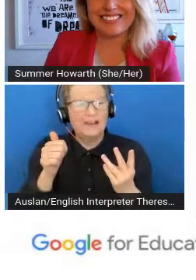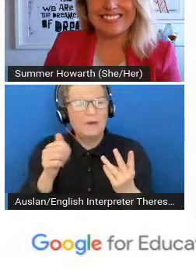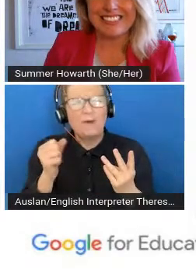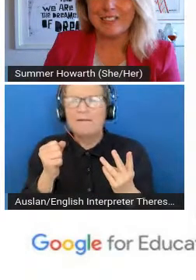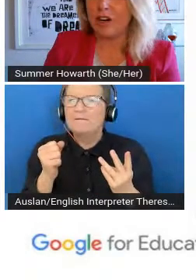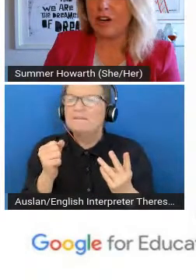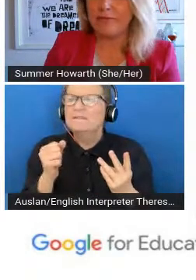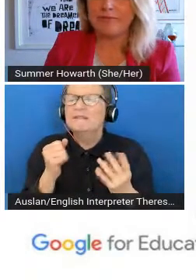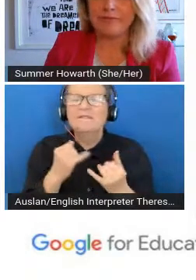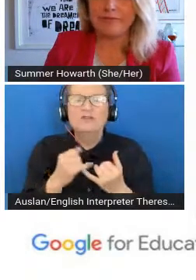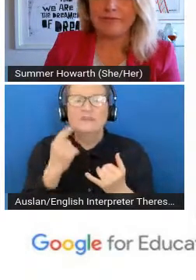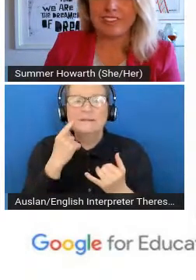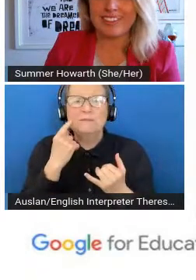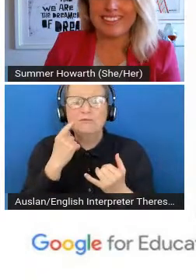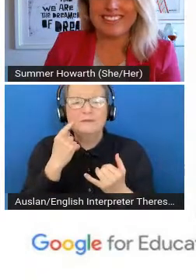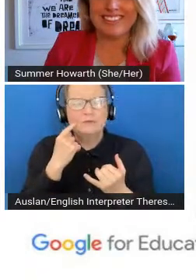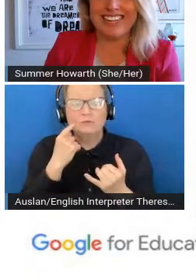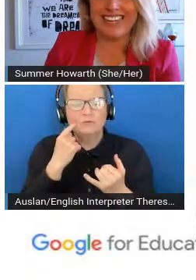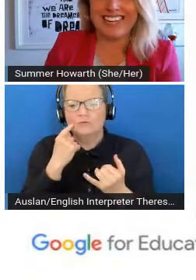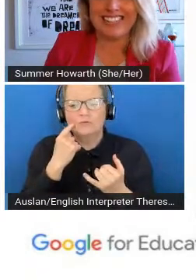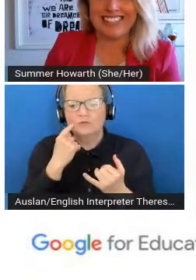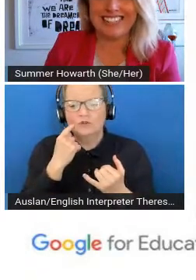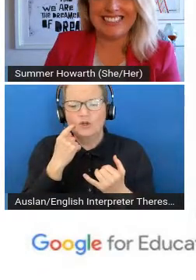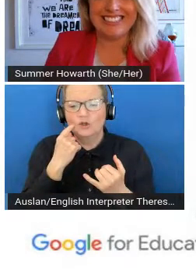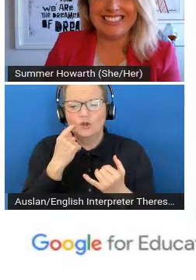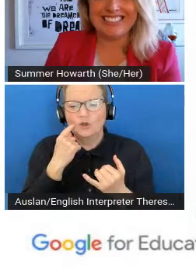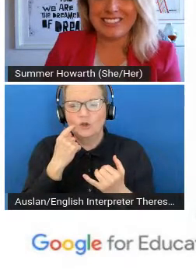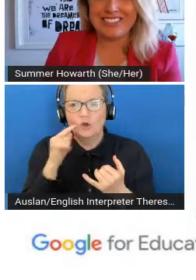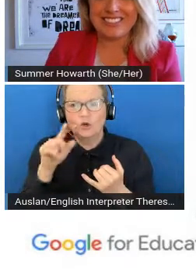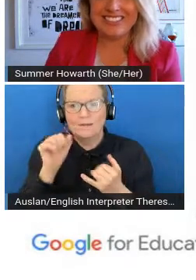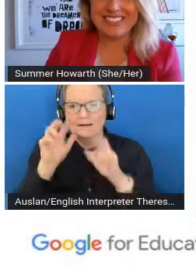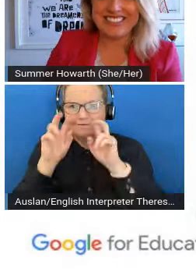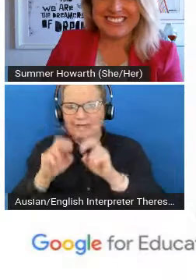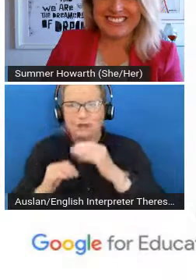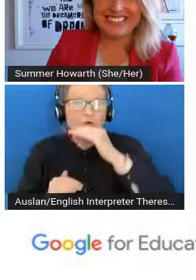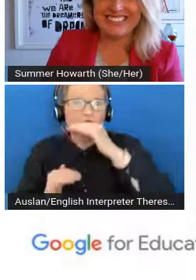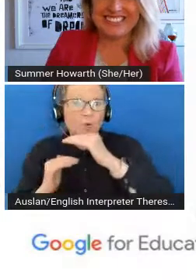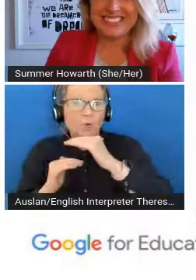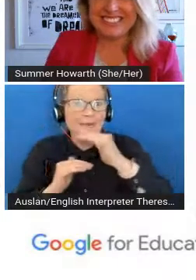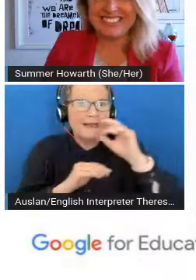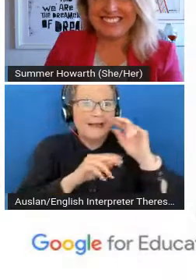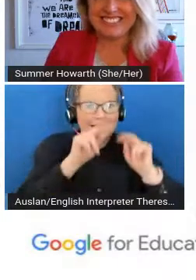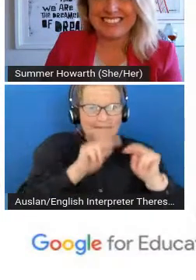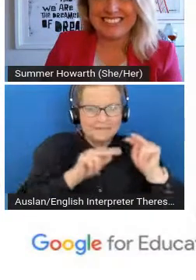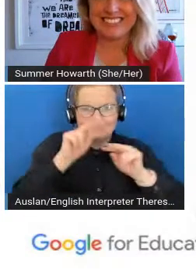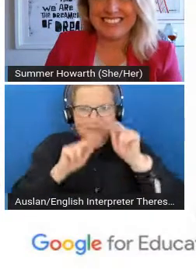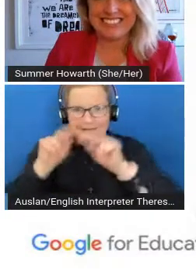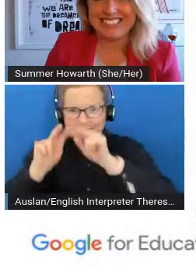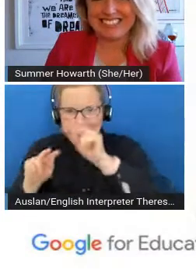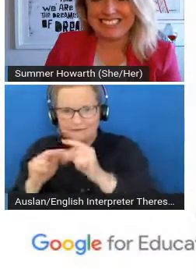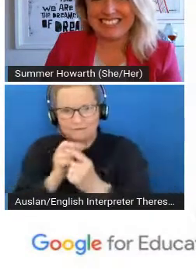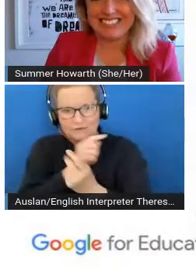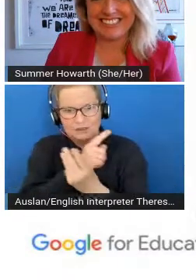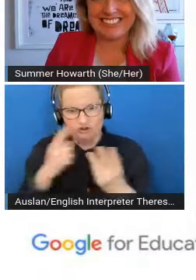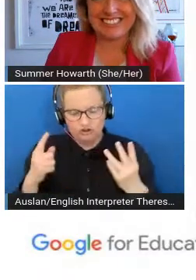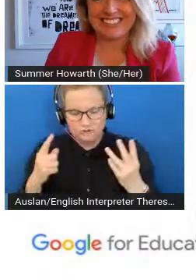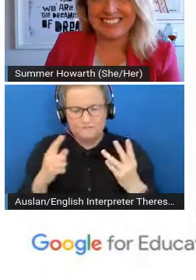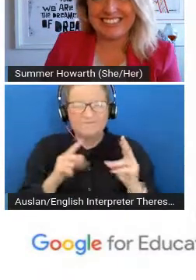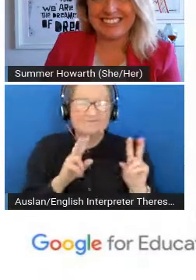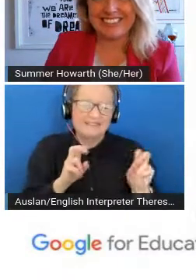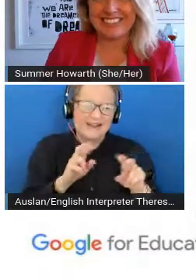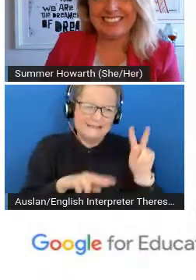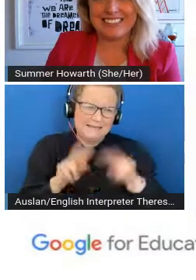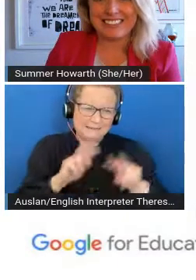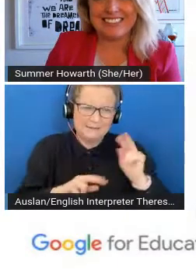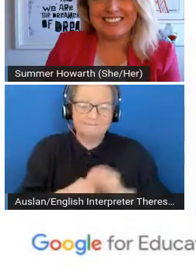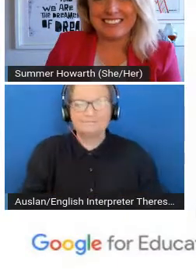simple? The short, no, the short assessments in inverted commas that you'll get at the end